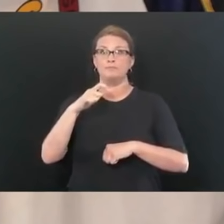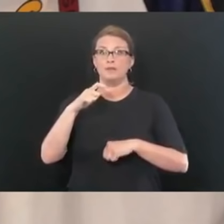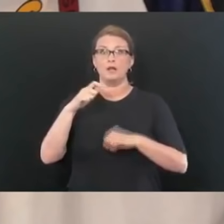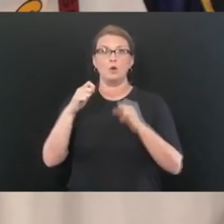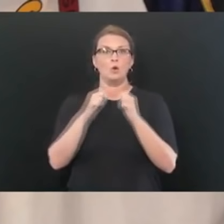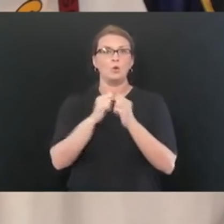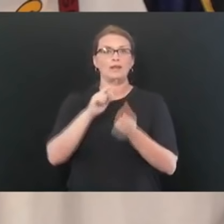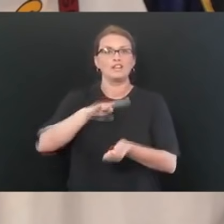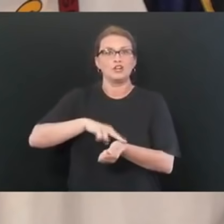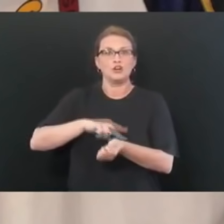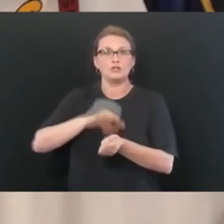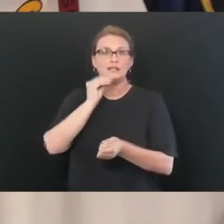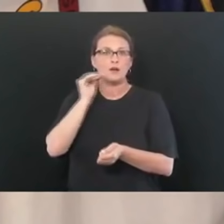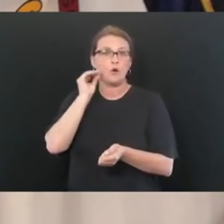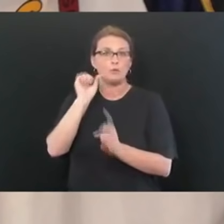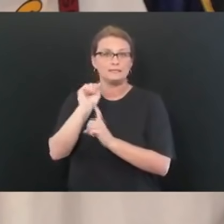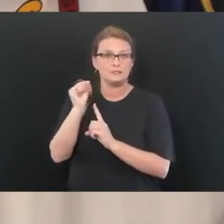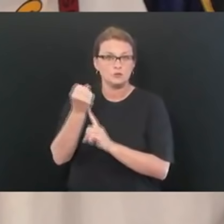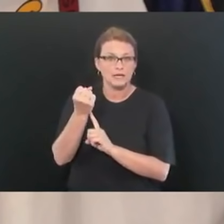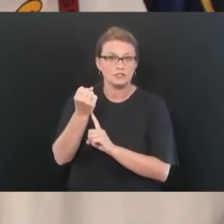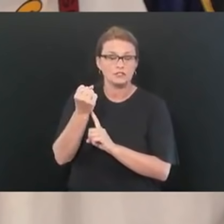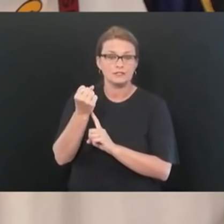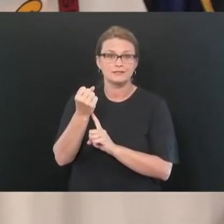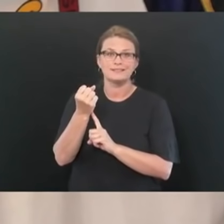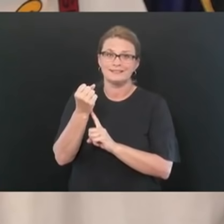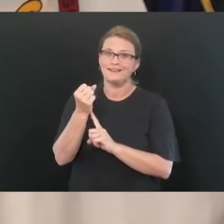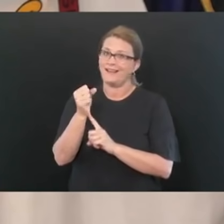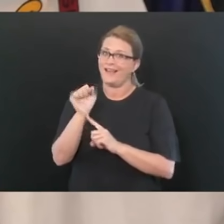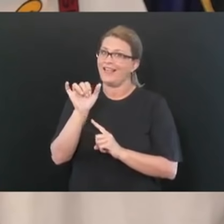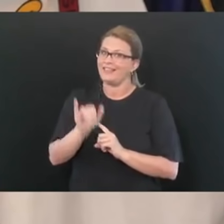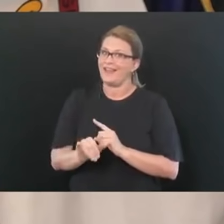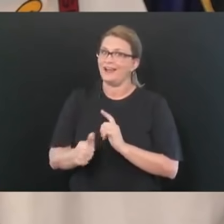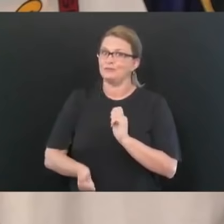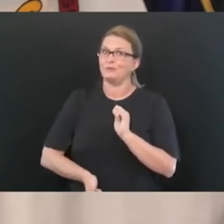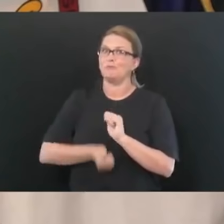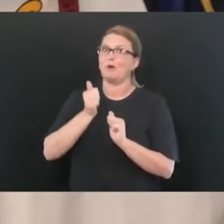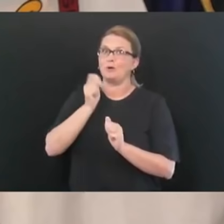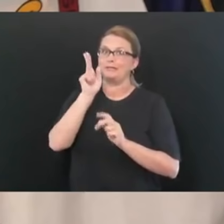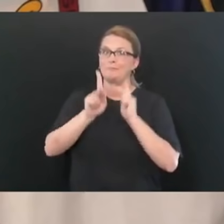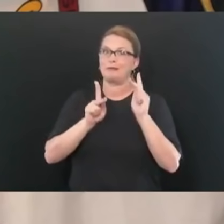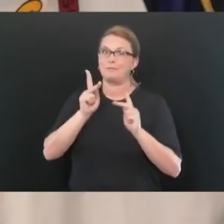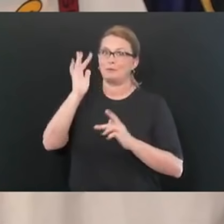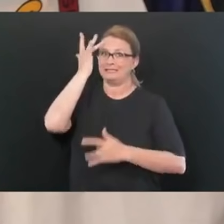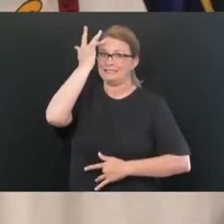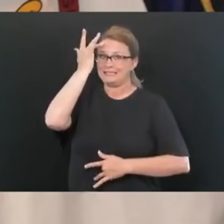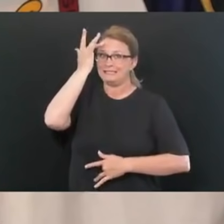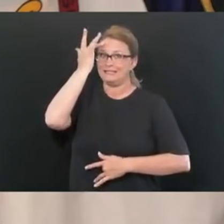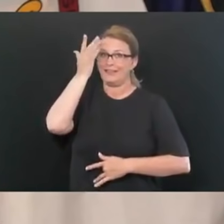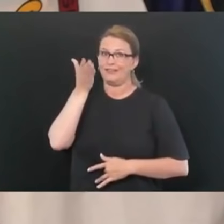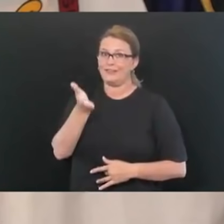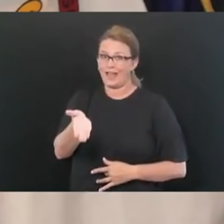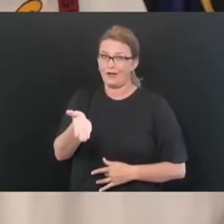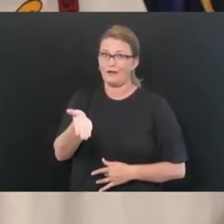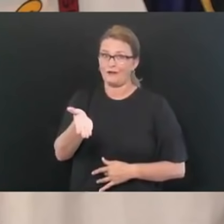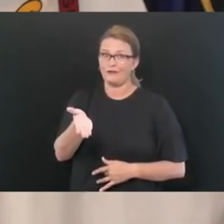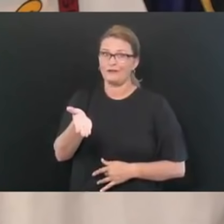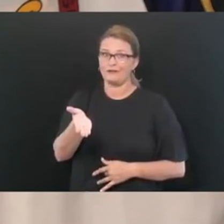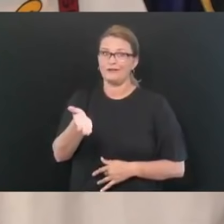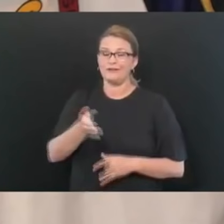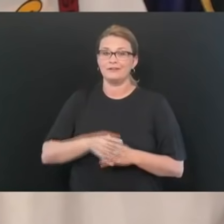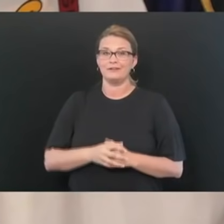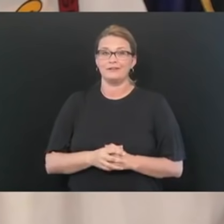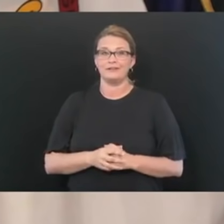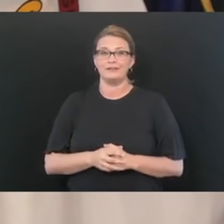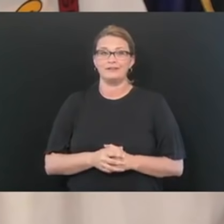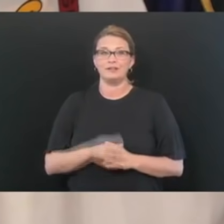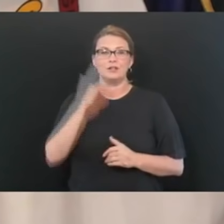home situations, primarily where we have a lot of people that have been really sick, and so that's why we've had